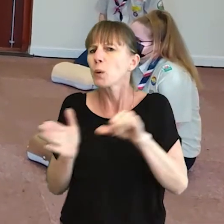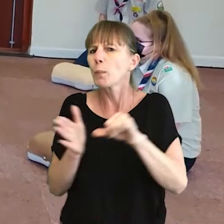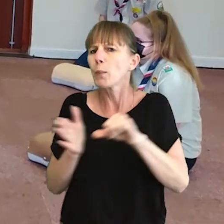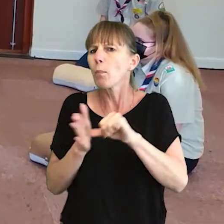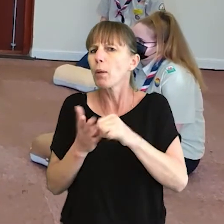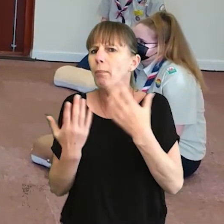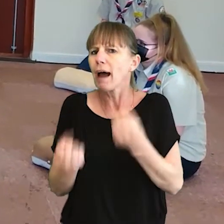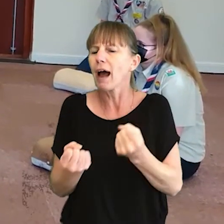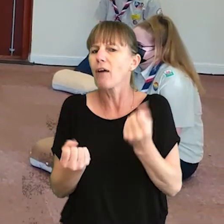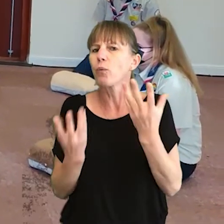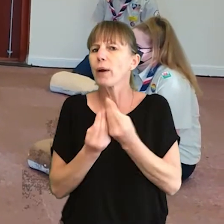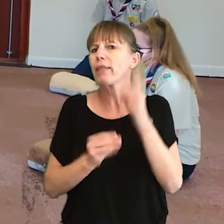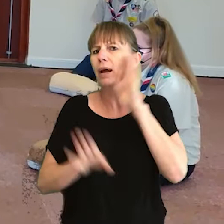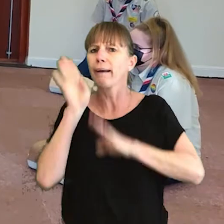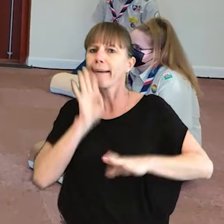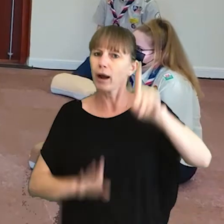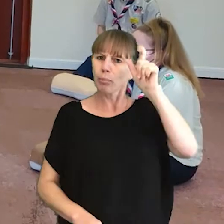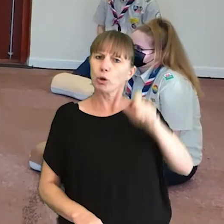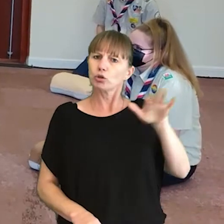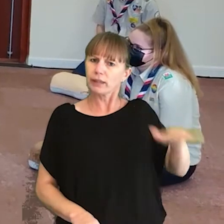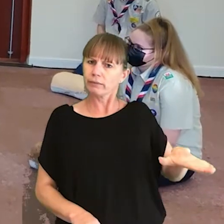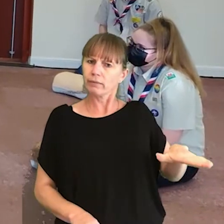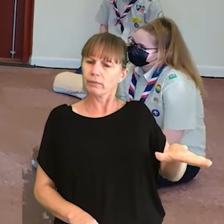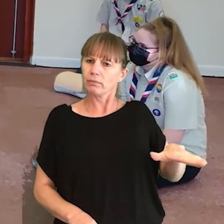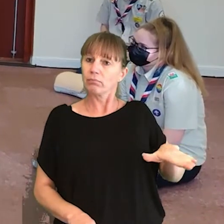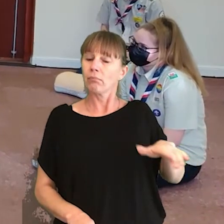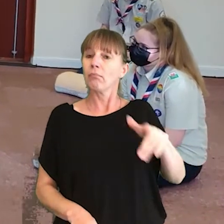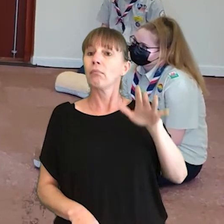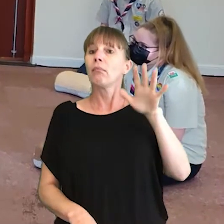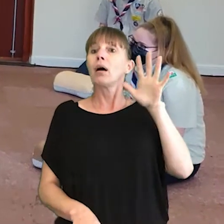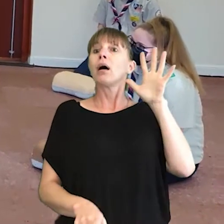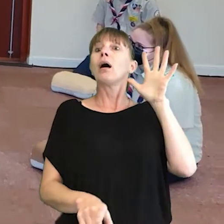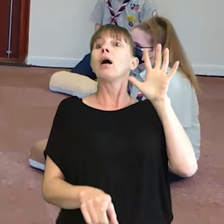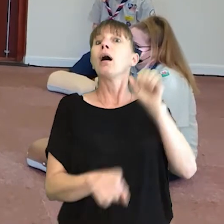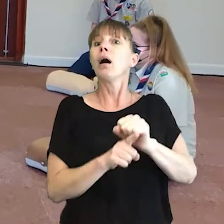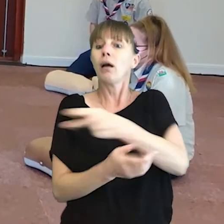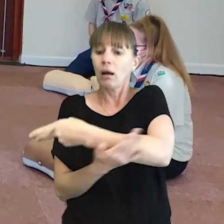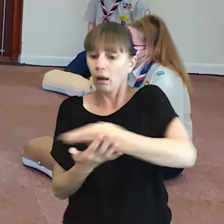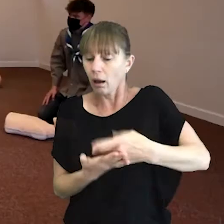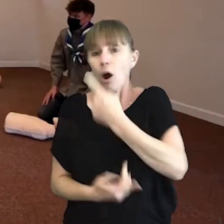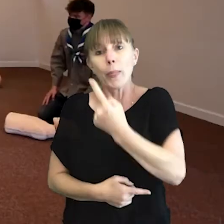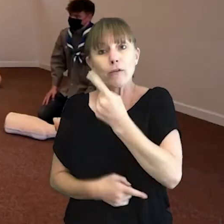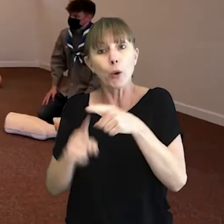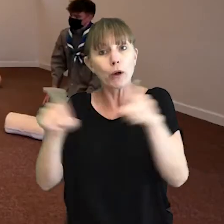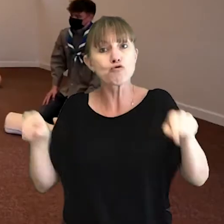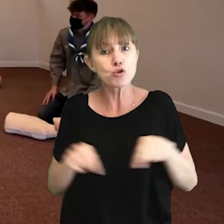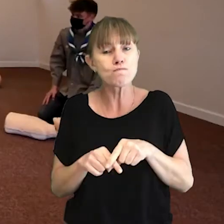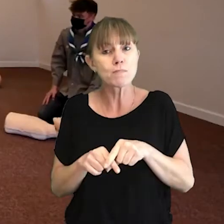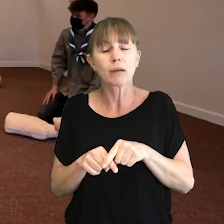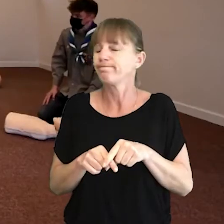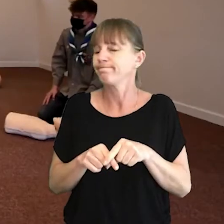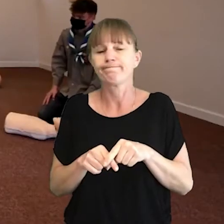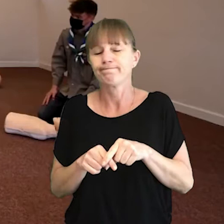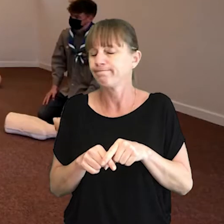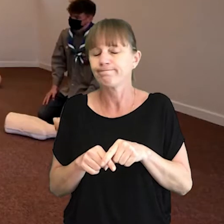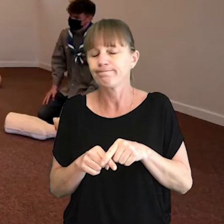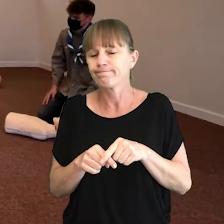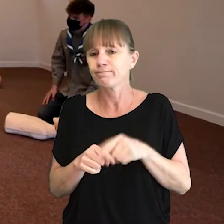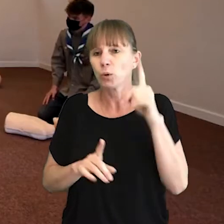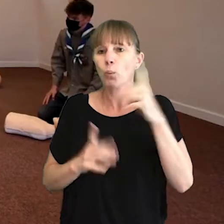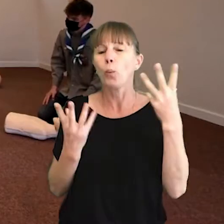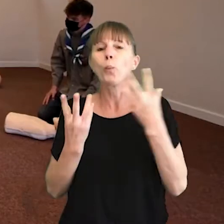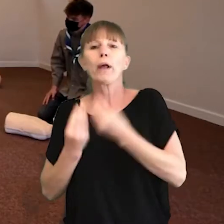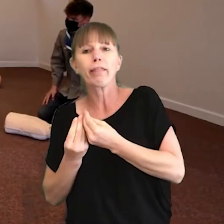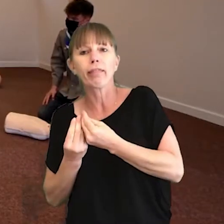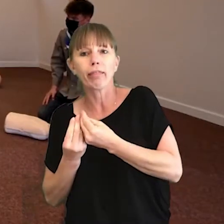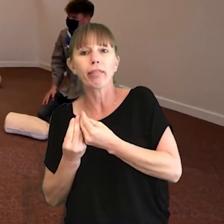would come across with a junior? Are we likely to find them lying in a room on their own? No. So what is going to come with a